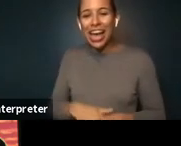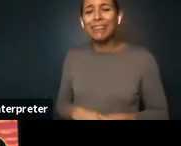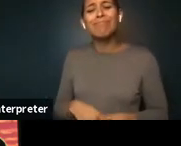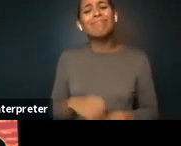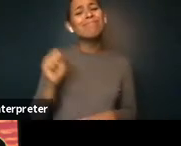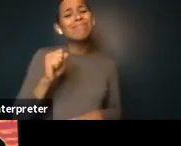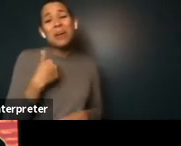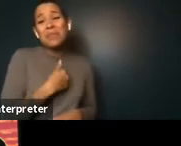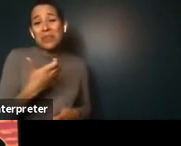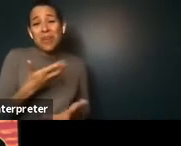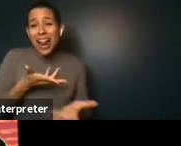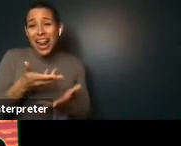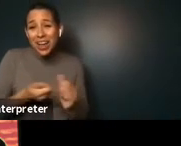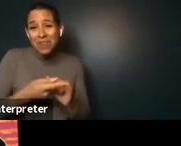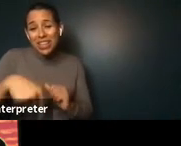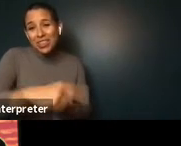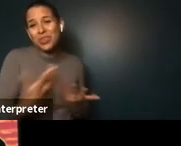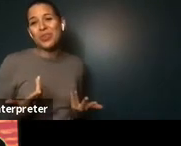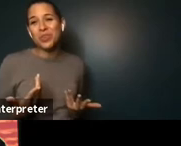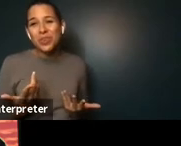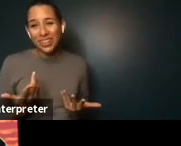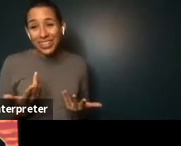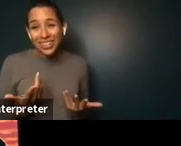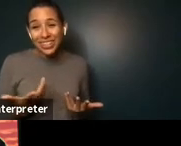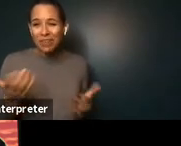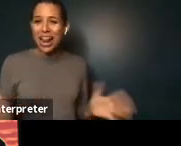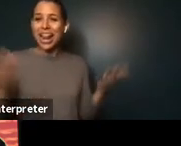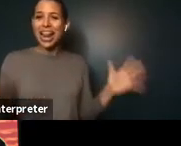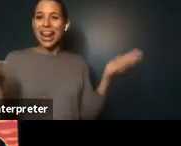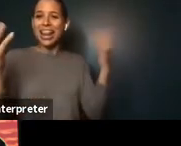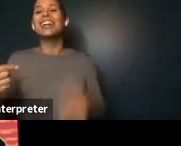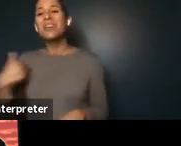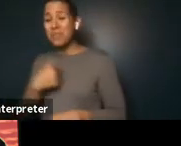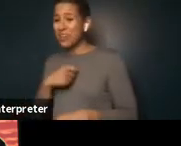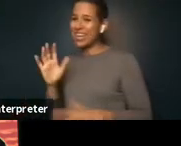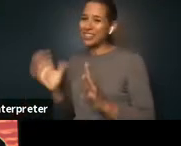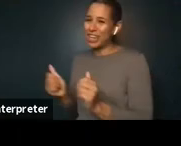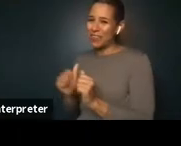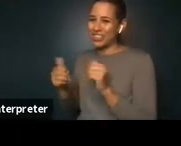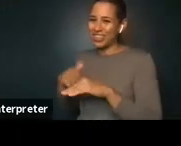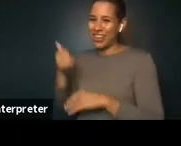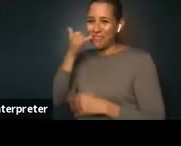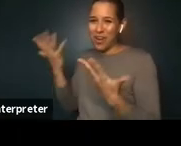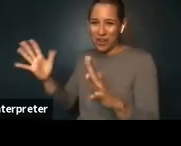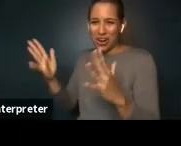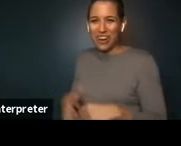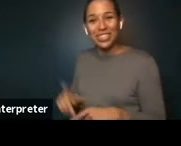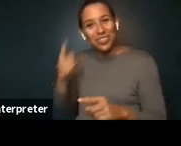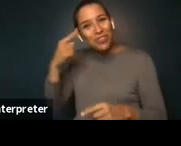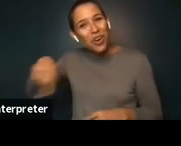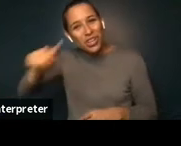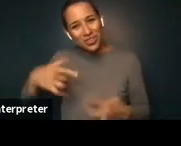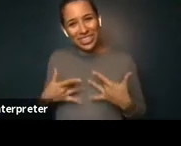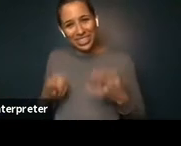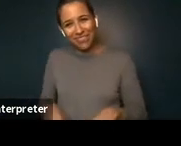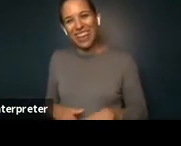Yeah. I mean, we can talk to each other on the phone already. Um, but I, but picking up on that kind of, uh, that idea that these are